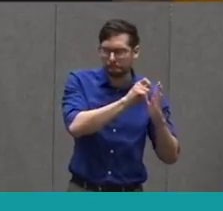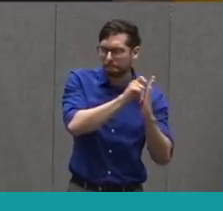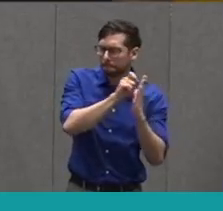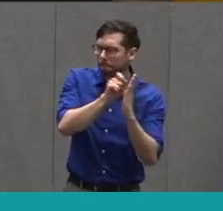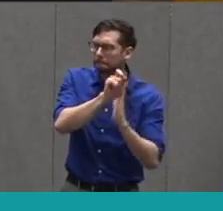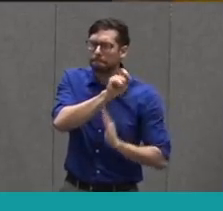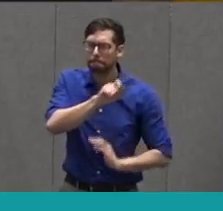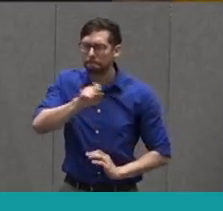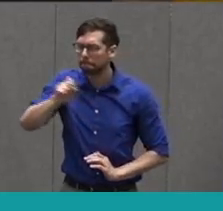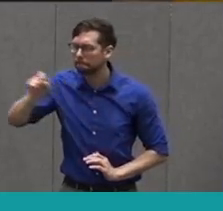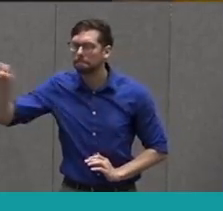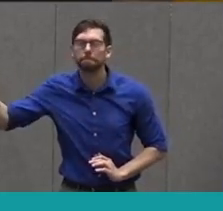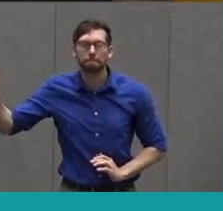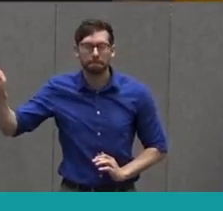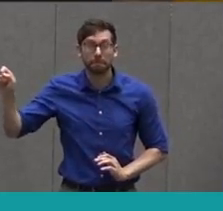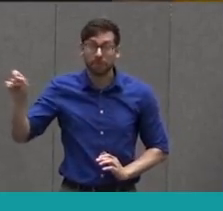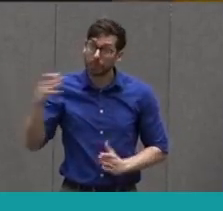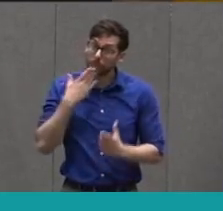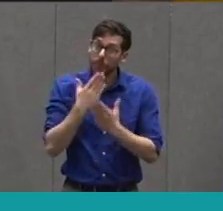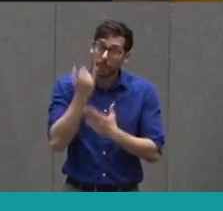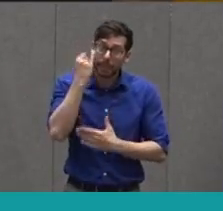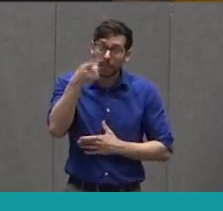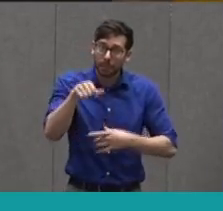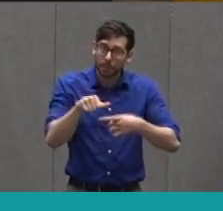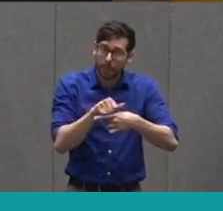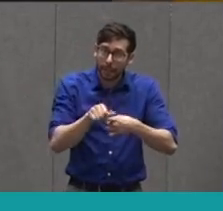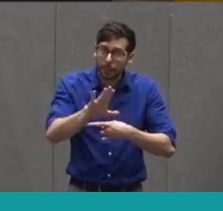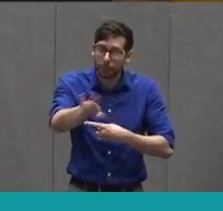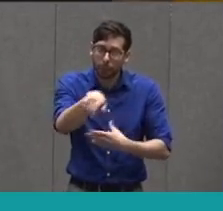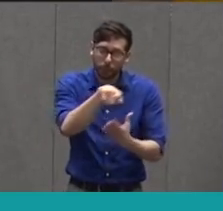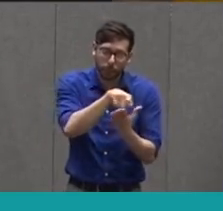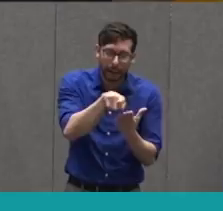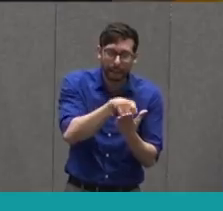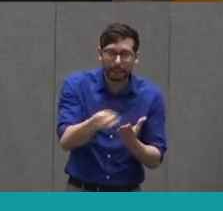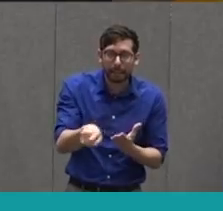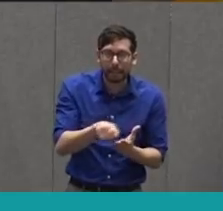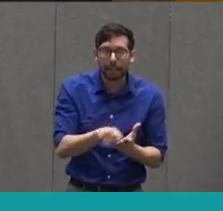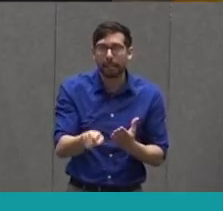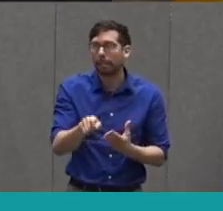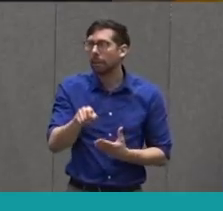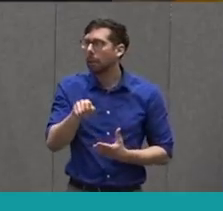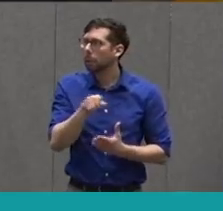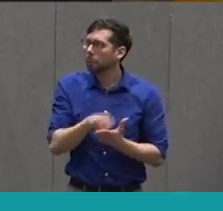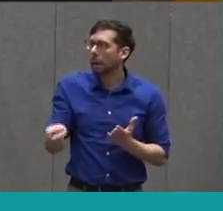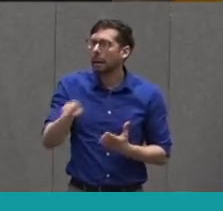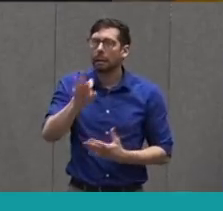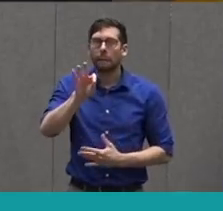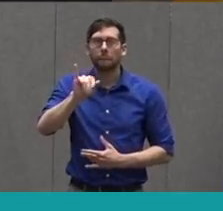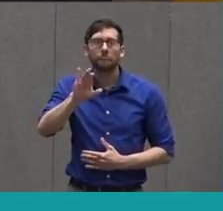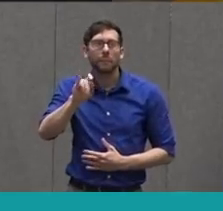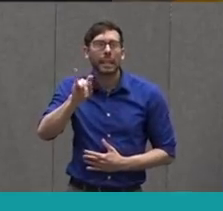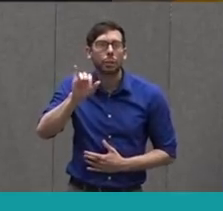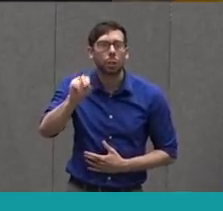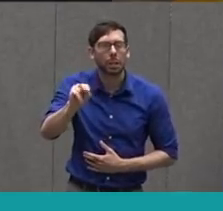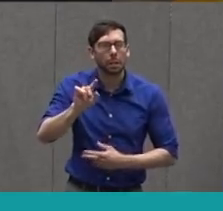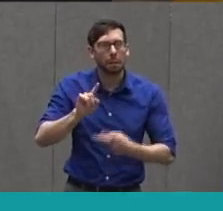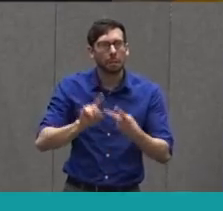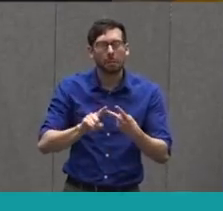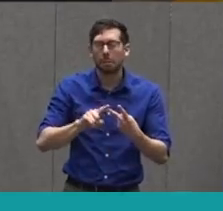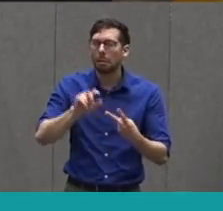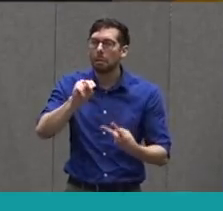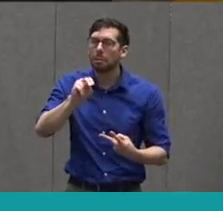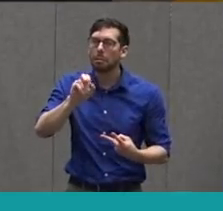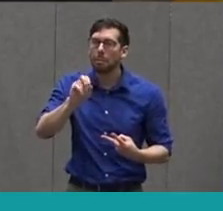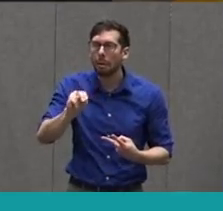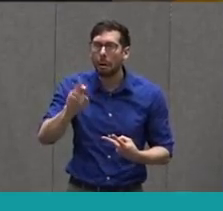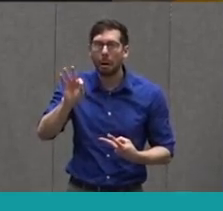to be working on your writing, whether it's fiction or nonfiction or poetry. Using the lined paper will help you keep